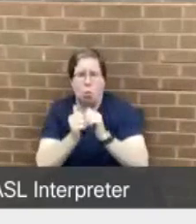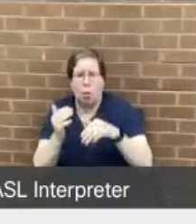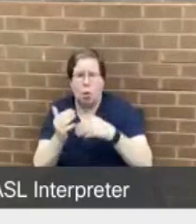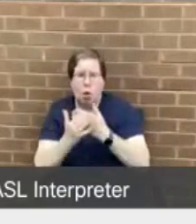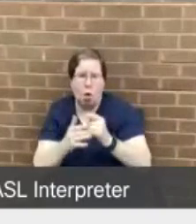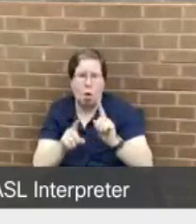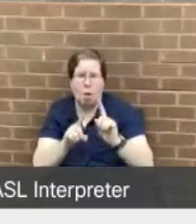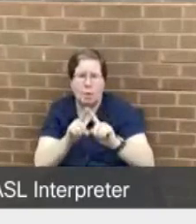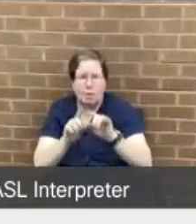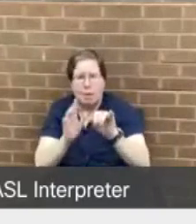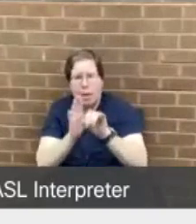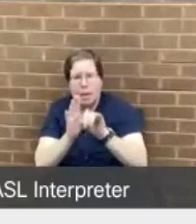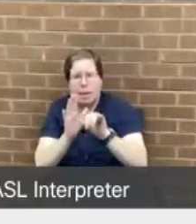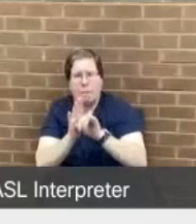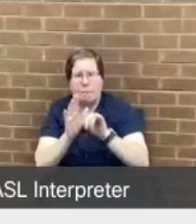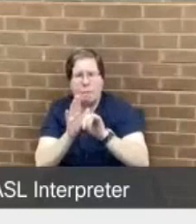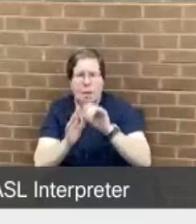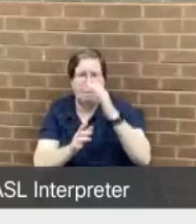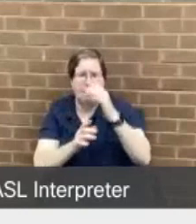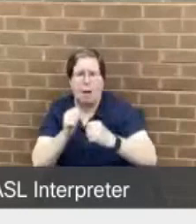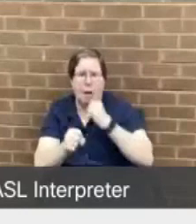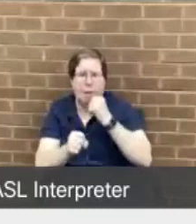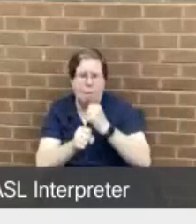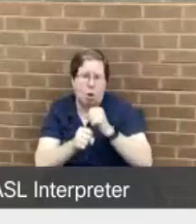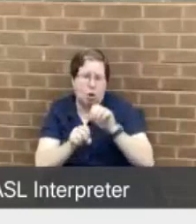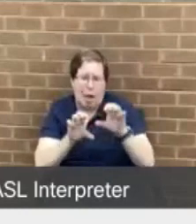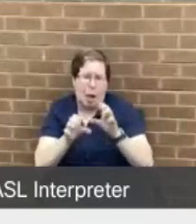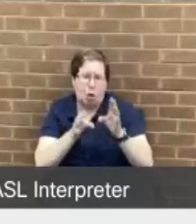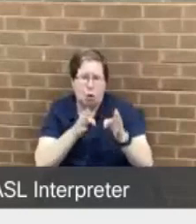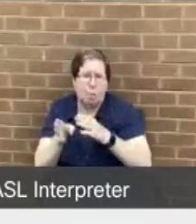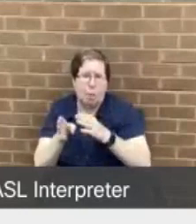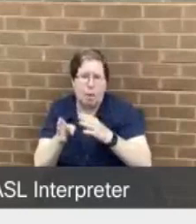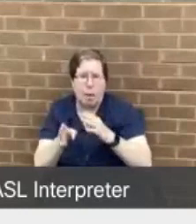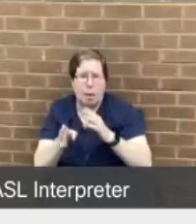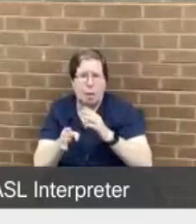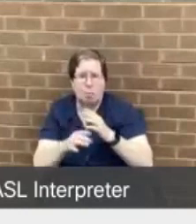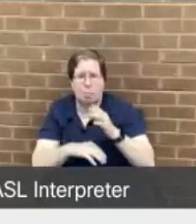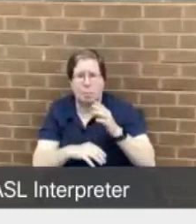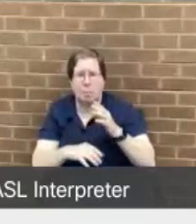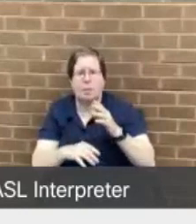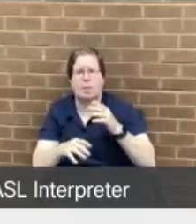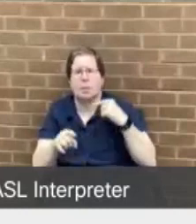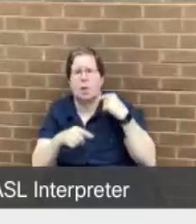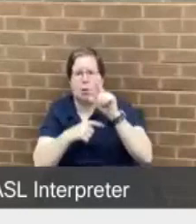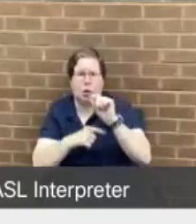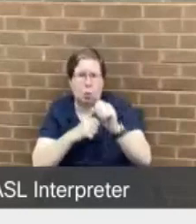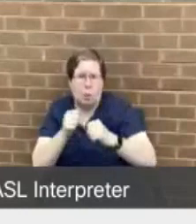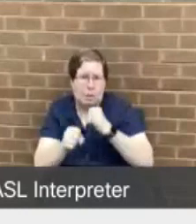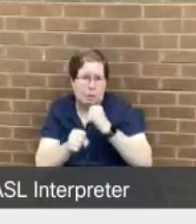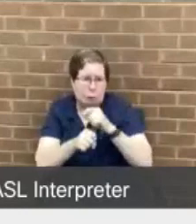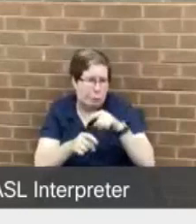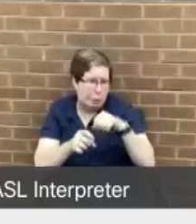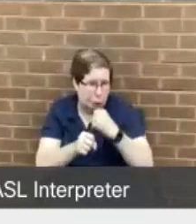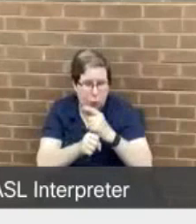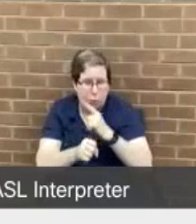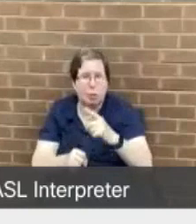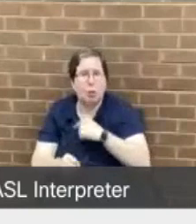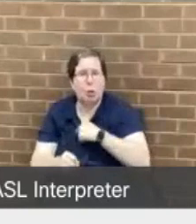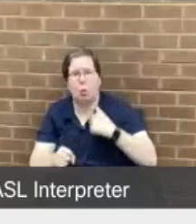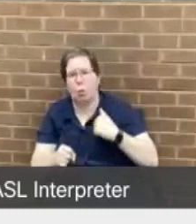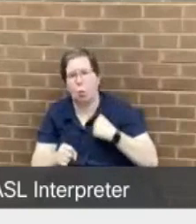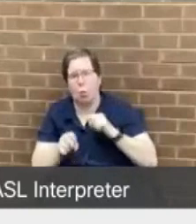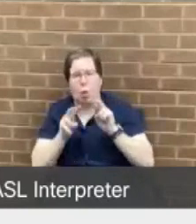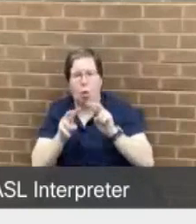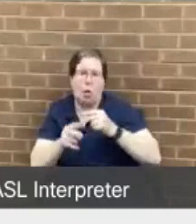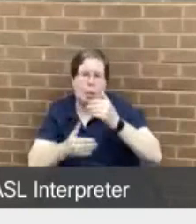strategies identified in the 5-year RTP action plan, of which over 20 are underway this year. To learn more and to view the progress